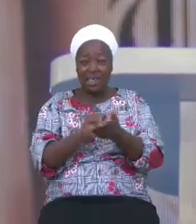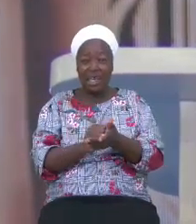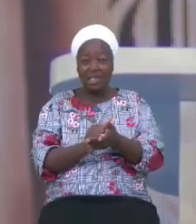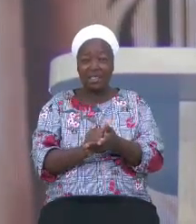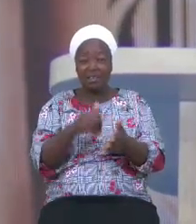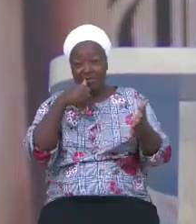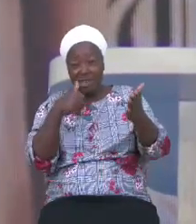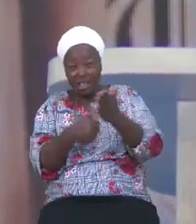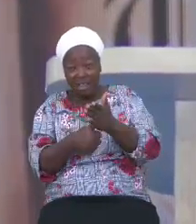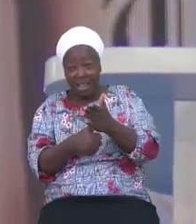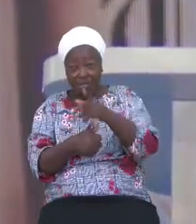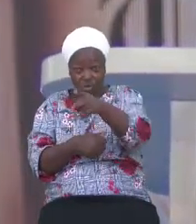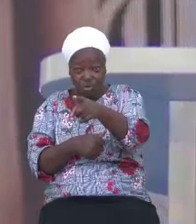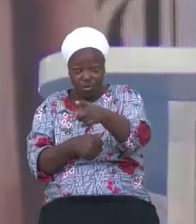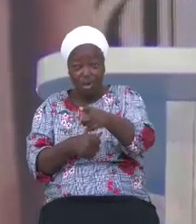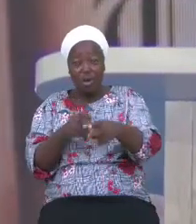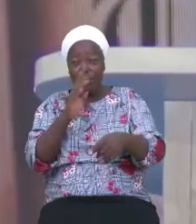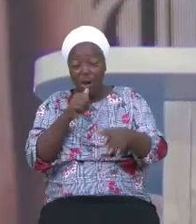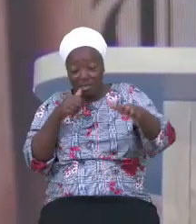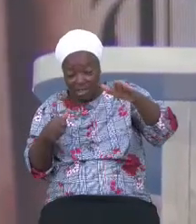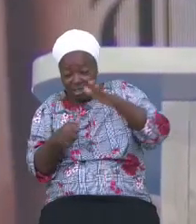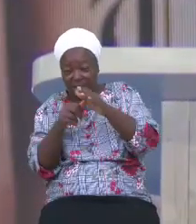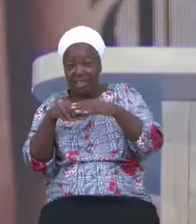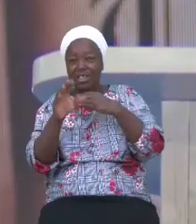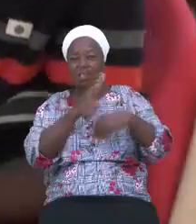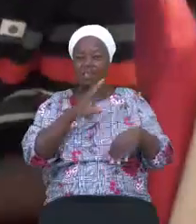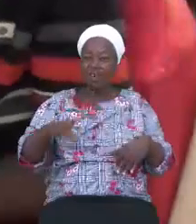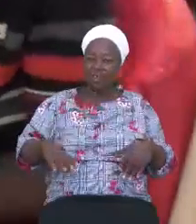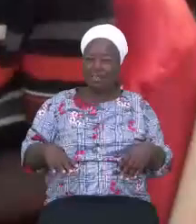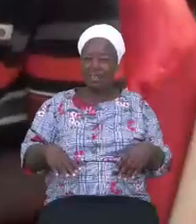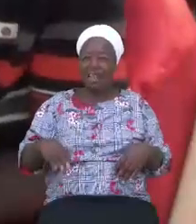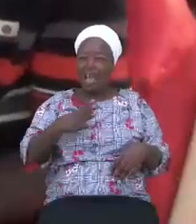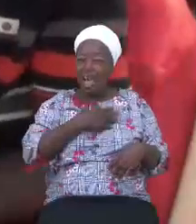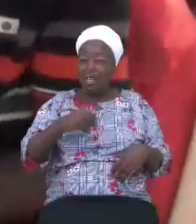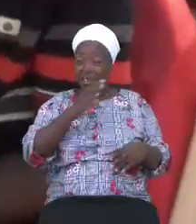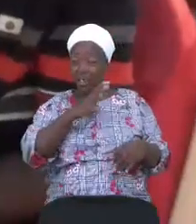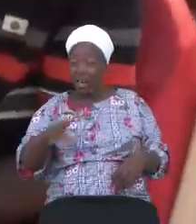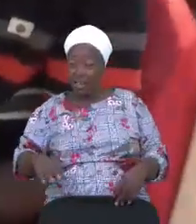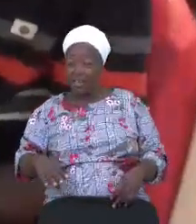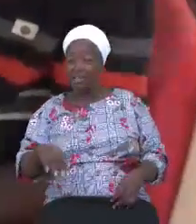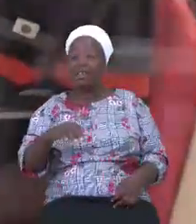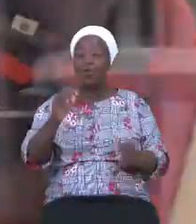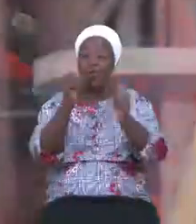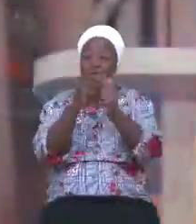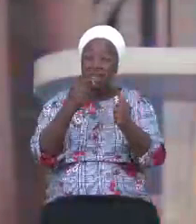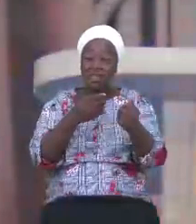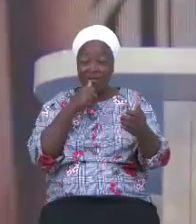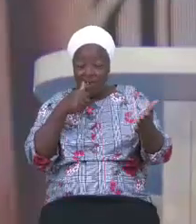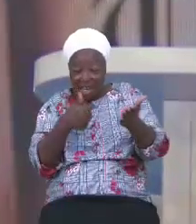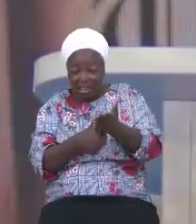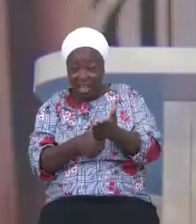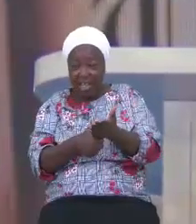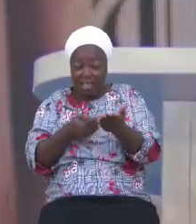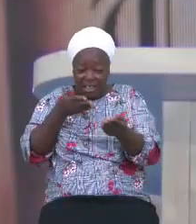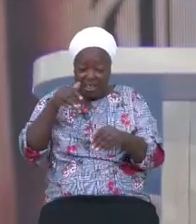letter, you are hid in Christ. And Christ, with the letter inside,